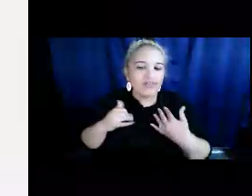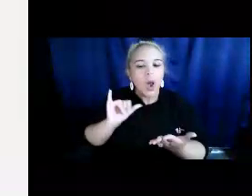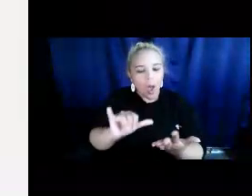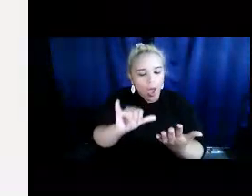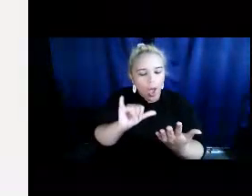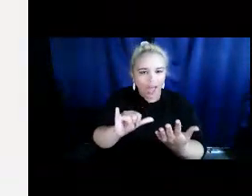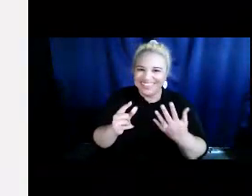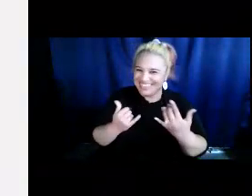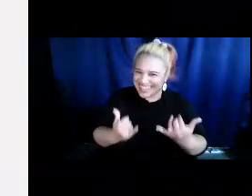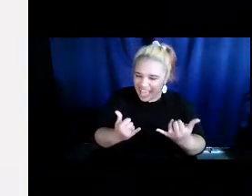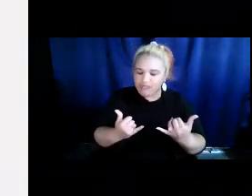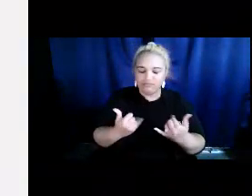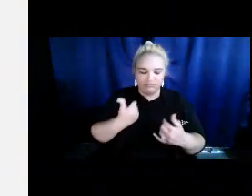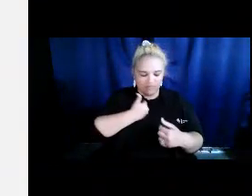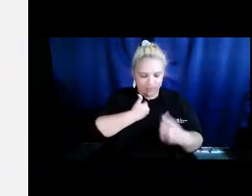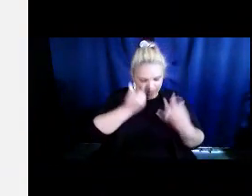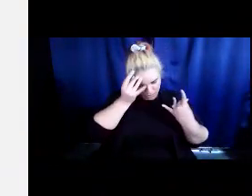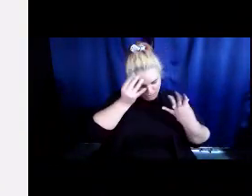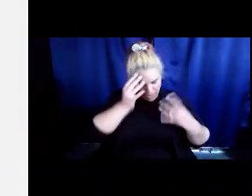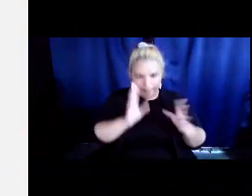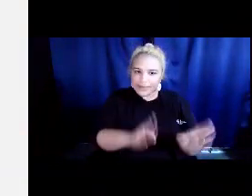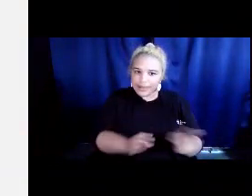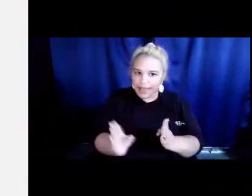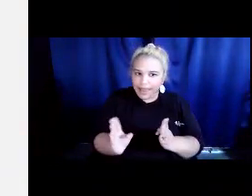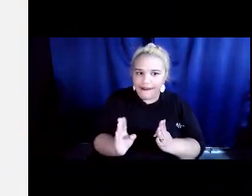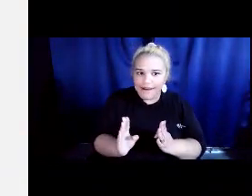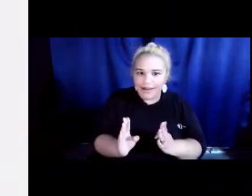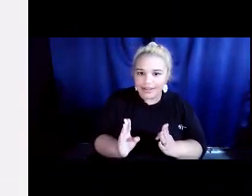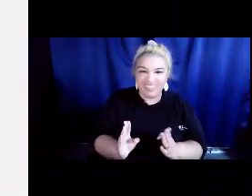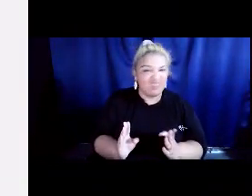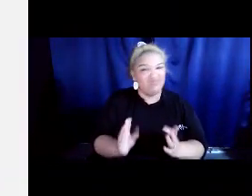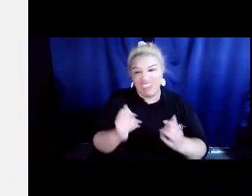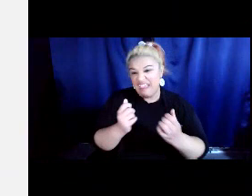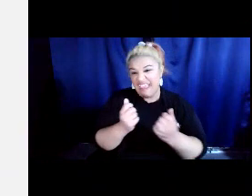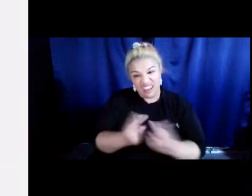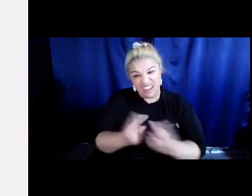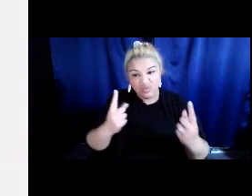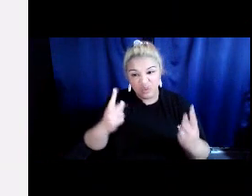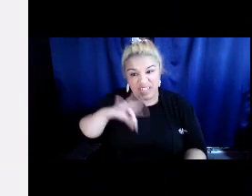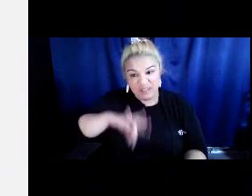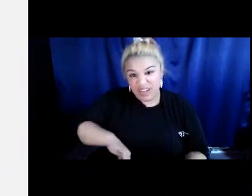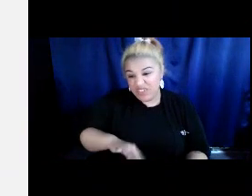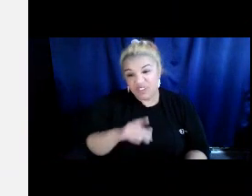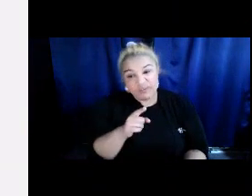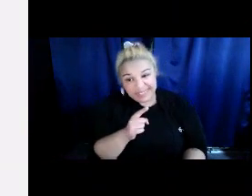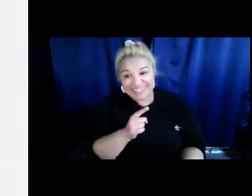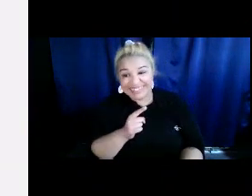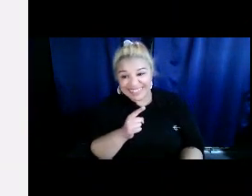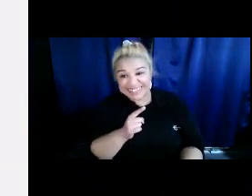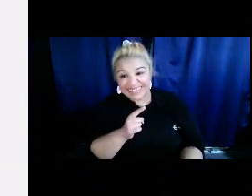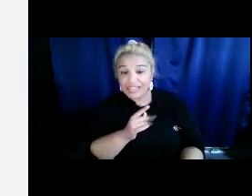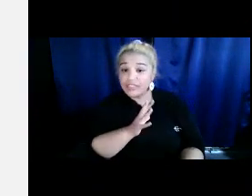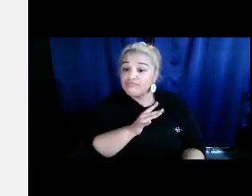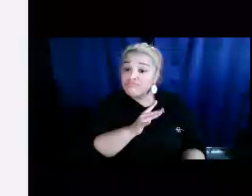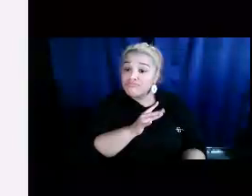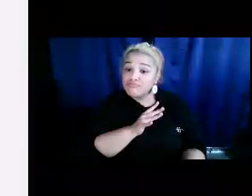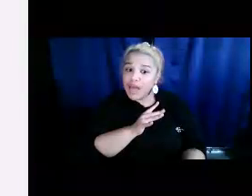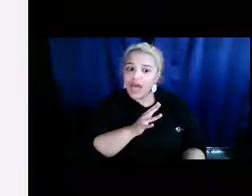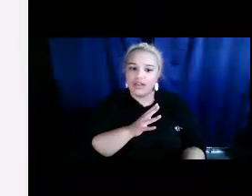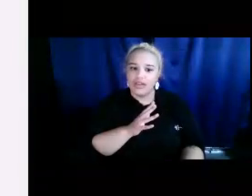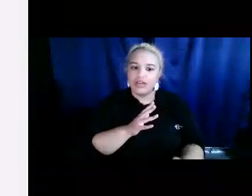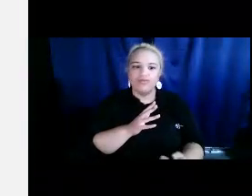sensory inclusion and universal design. Anyone can benefit. They're useful tools for anyone who wants to know what to expect at a